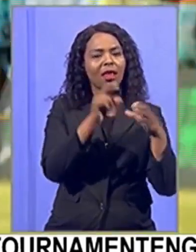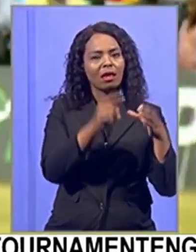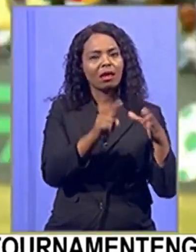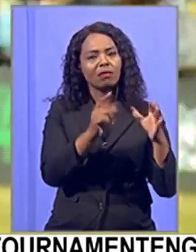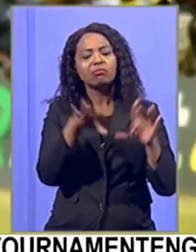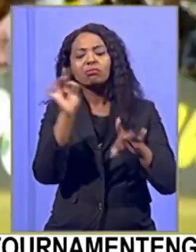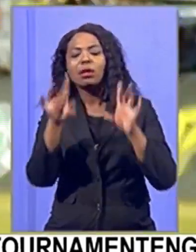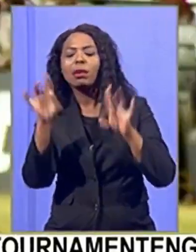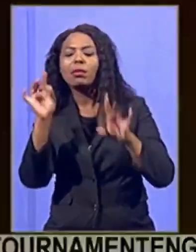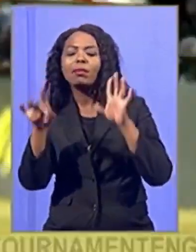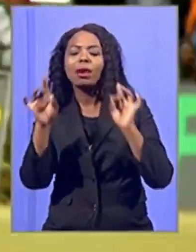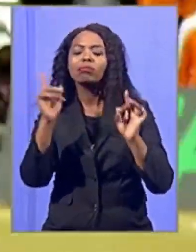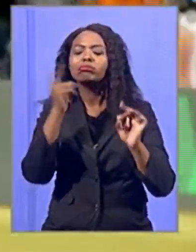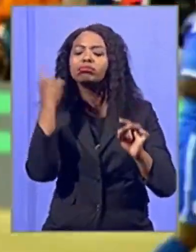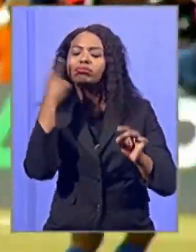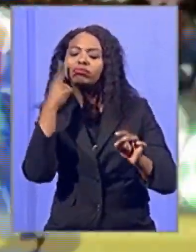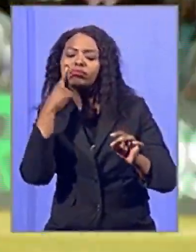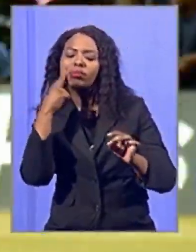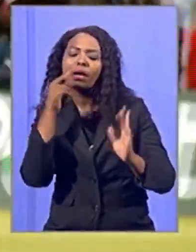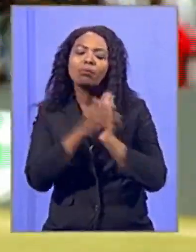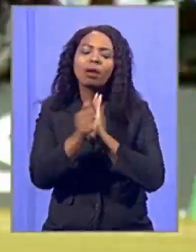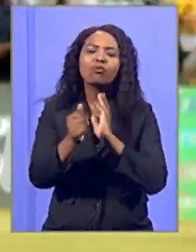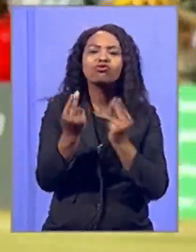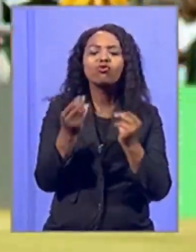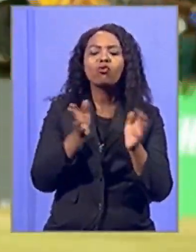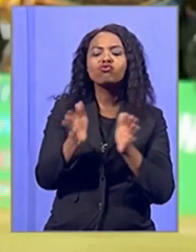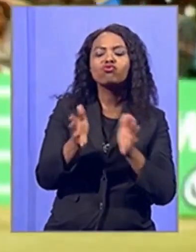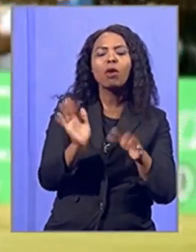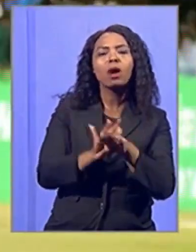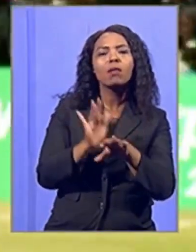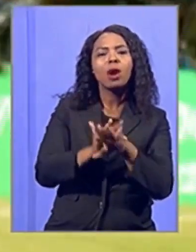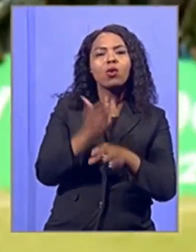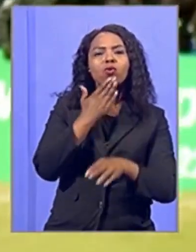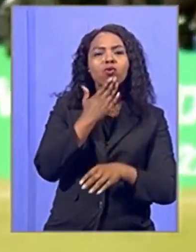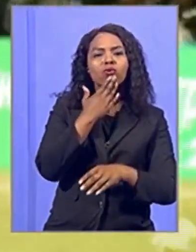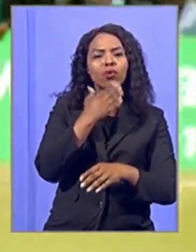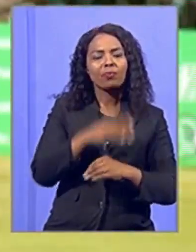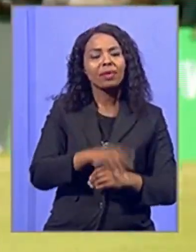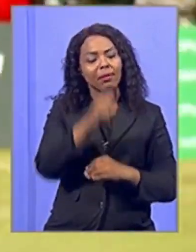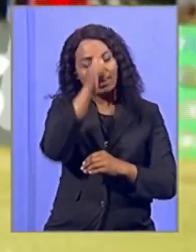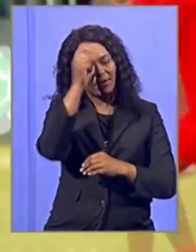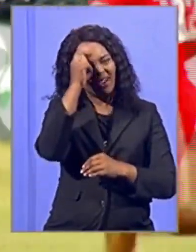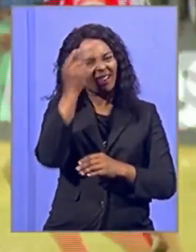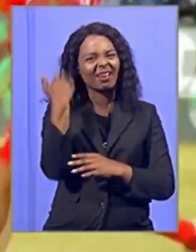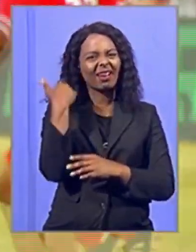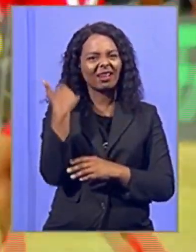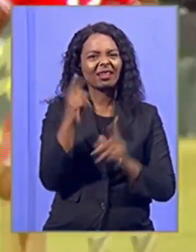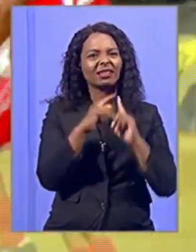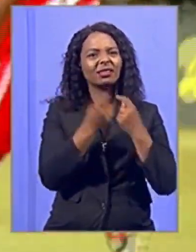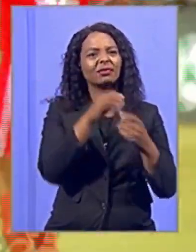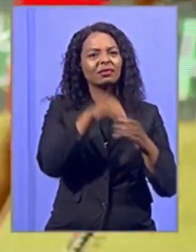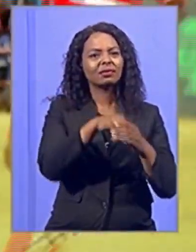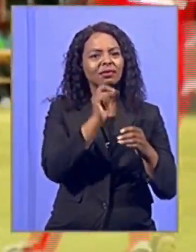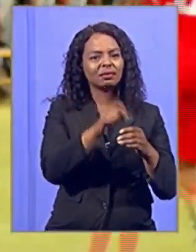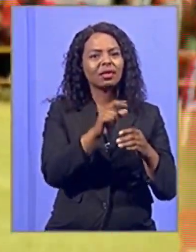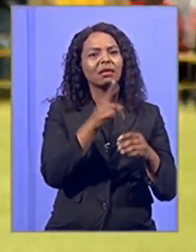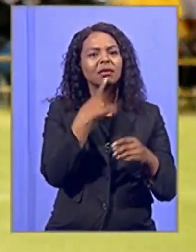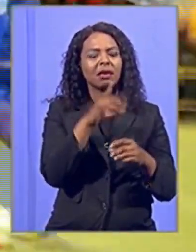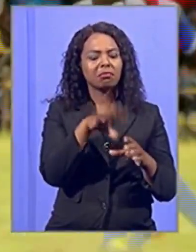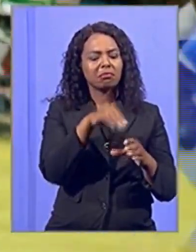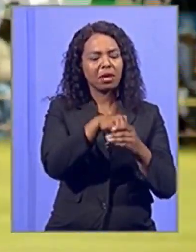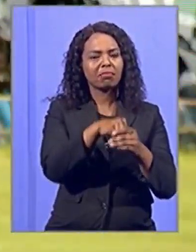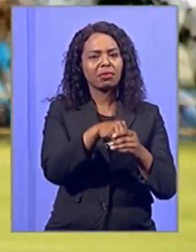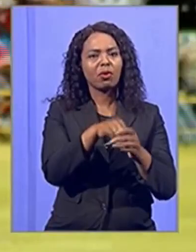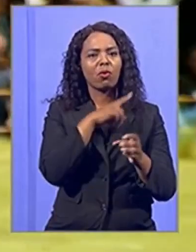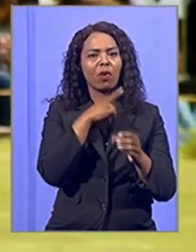le talente e mpša. Dibapadi tša maloba tša PSL le bafana di re di kgethile go kgatha tema tournamenteng e go laetšwa